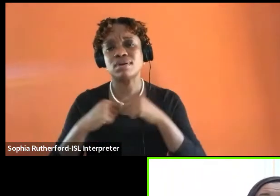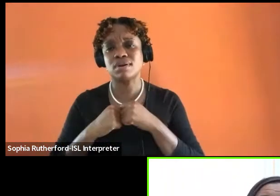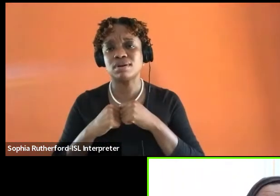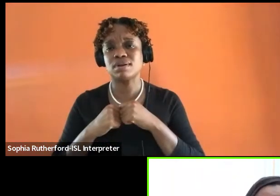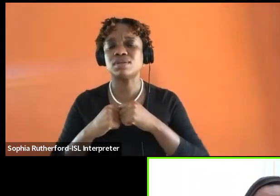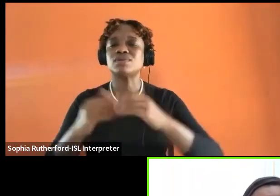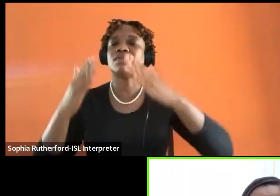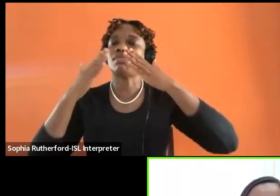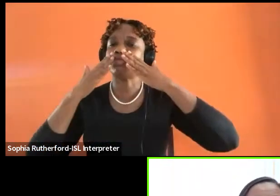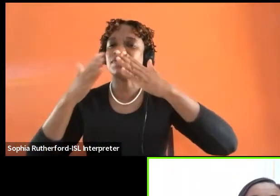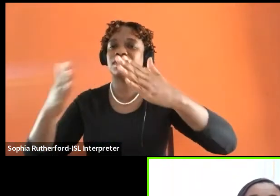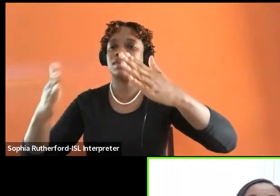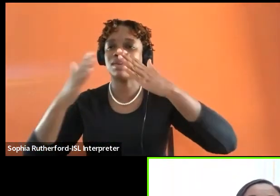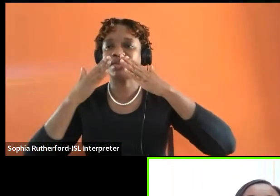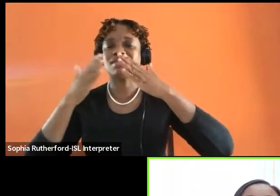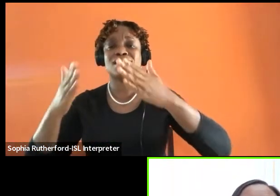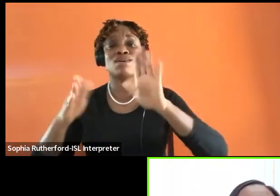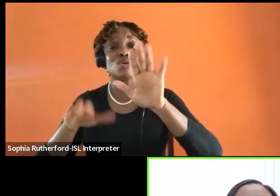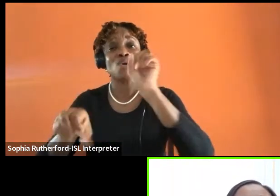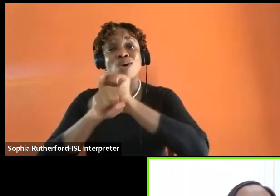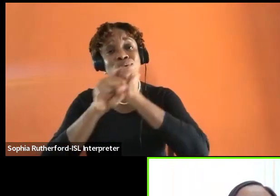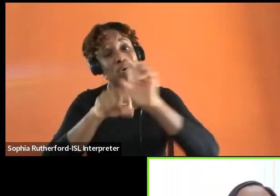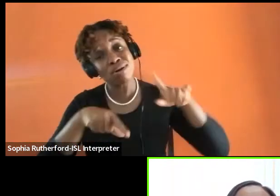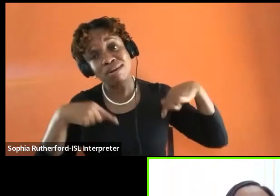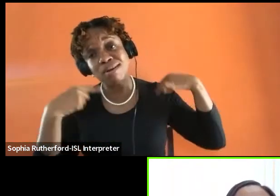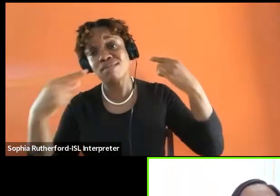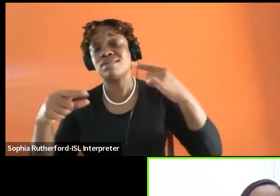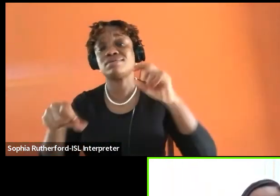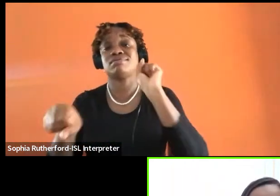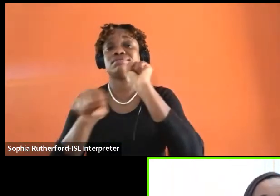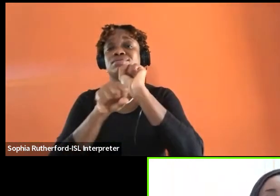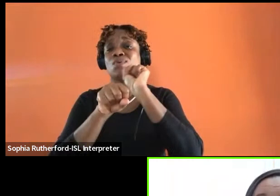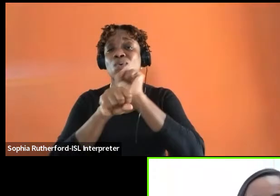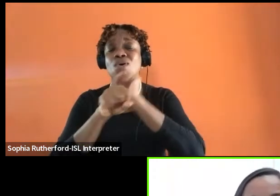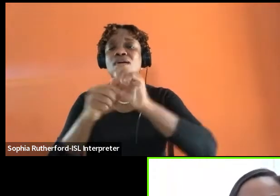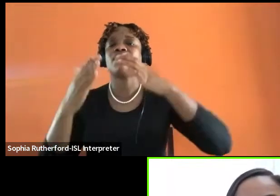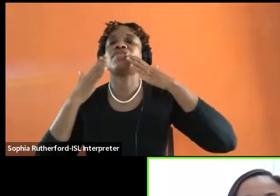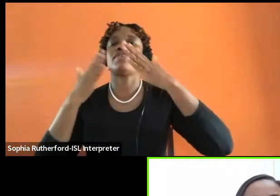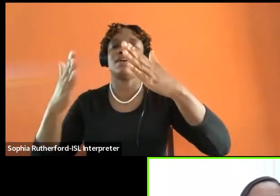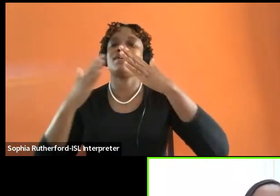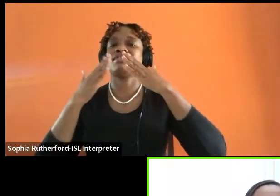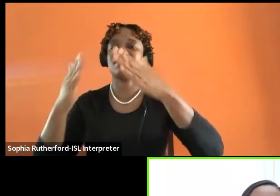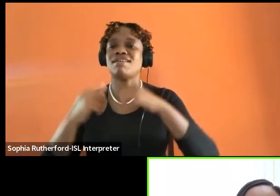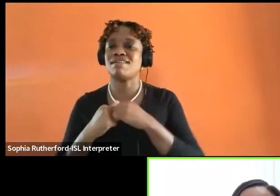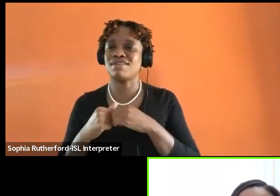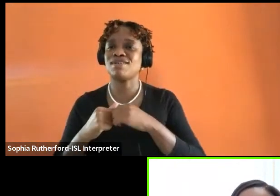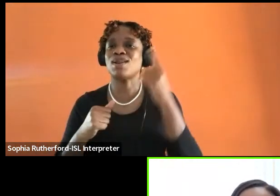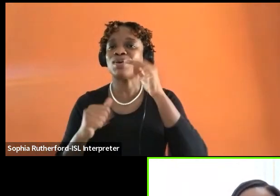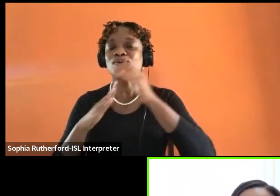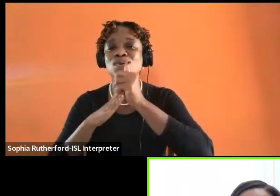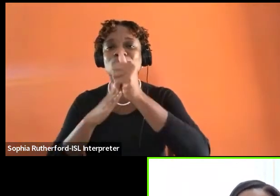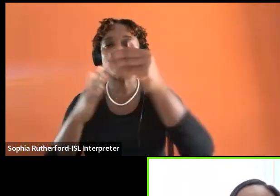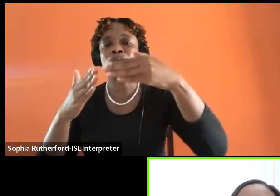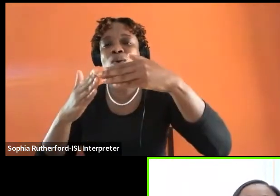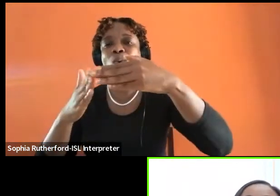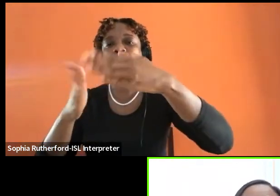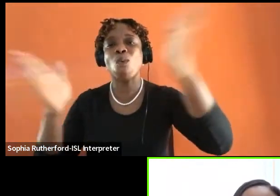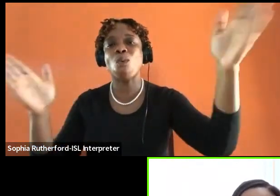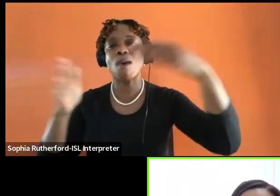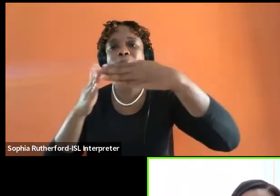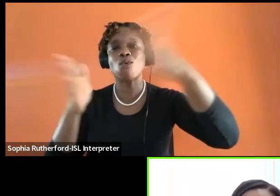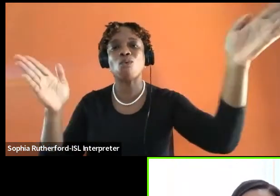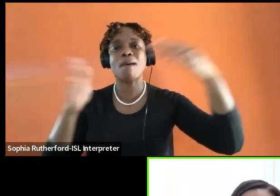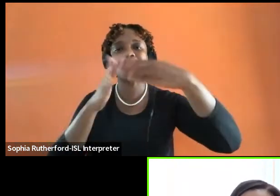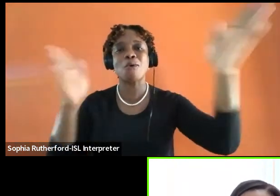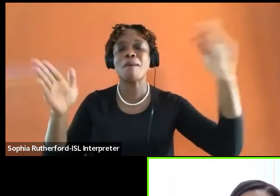you very much for the work that you have done and the way that you have led for health